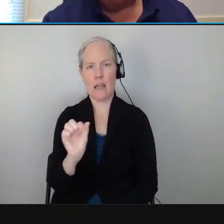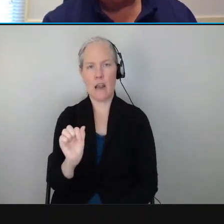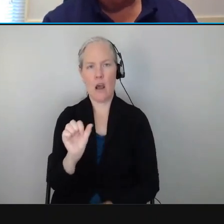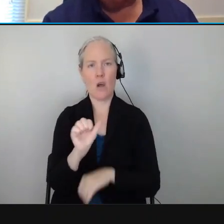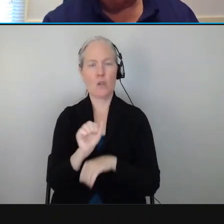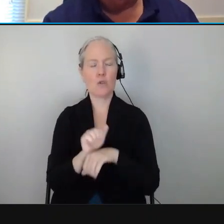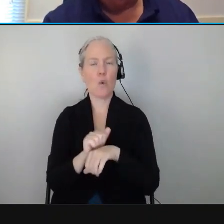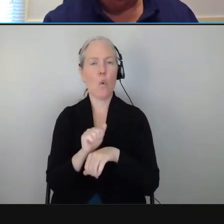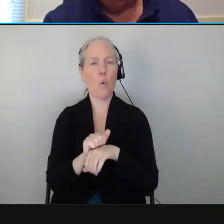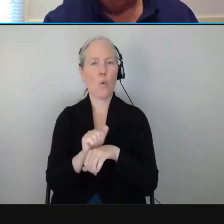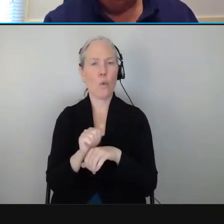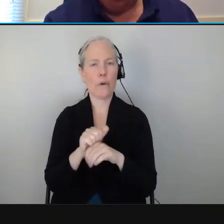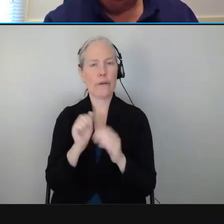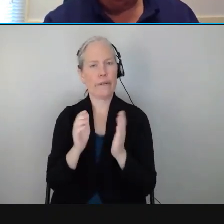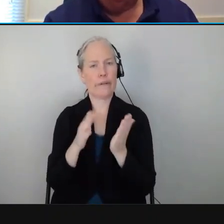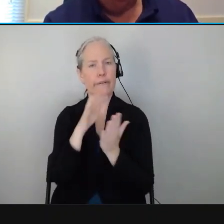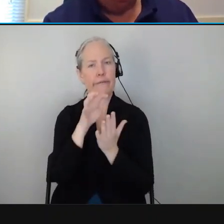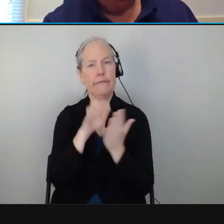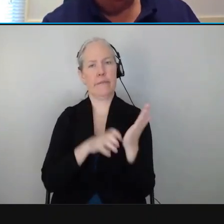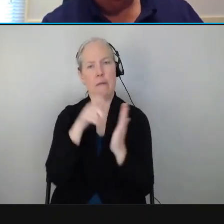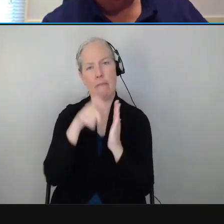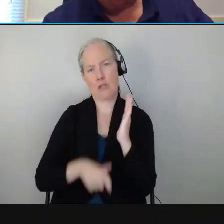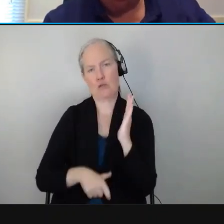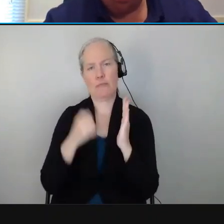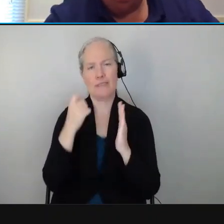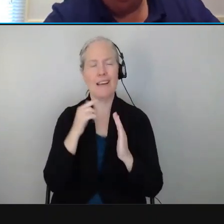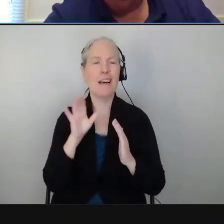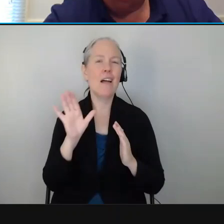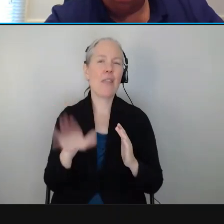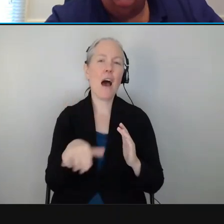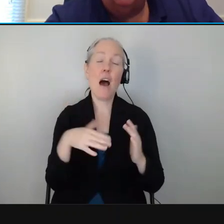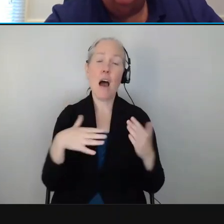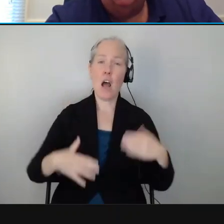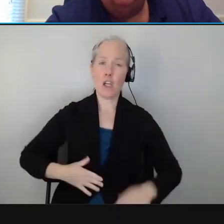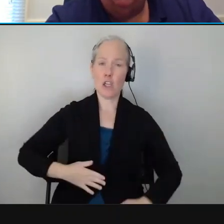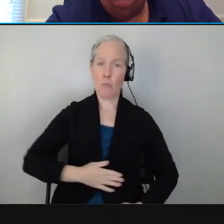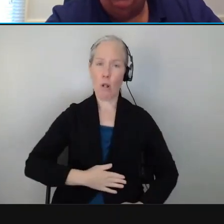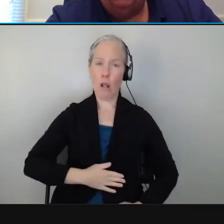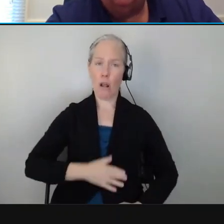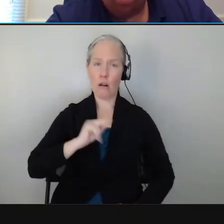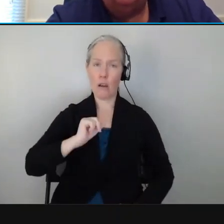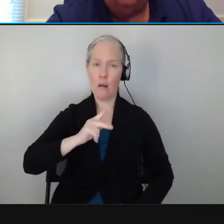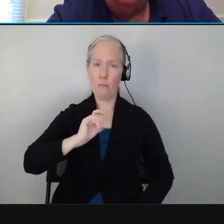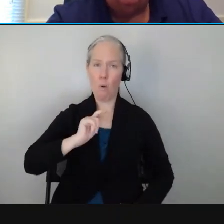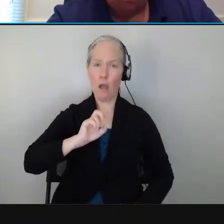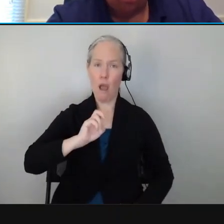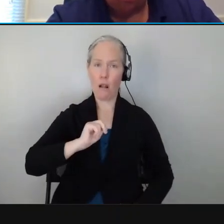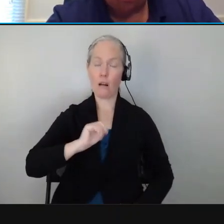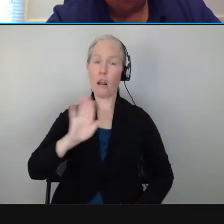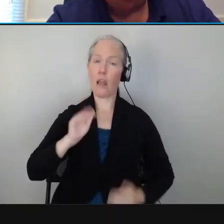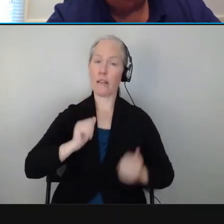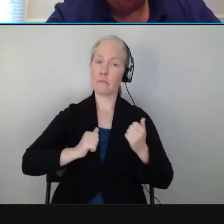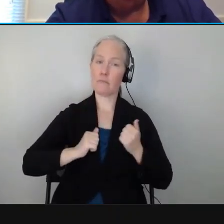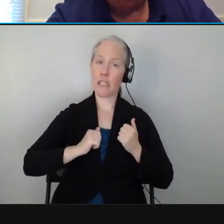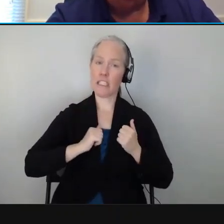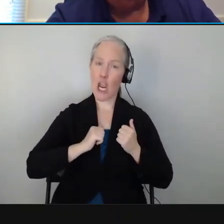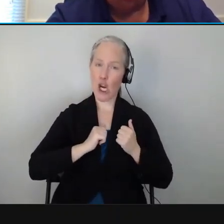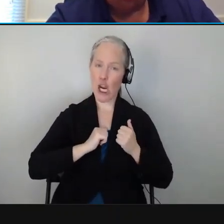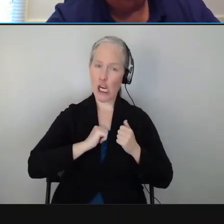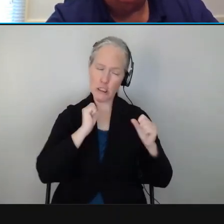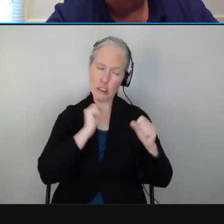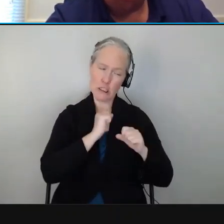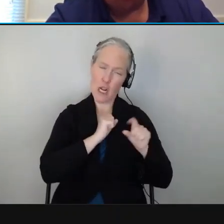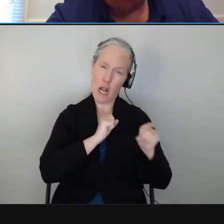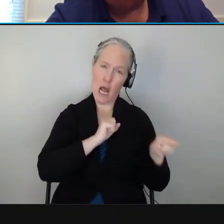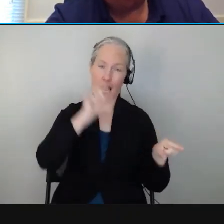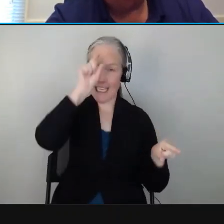Rosetta Stone was discovered by Napoleon's forces in Egypt during his campaign there in the early 19th century.